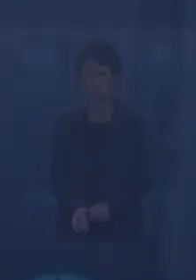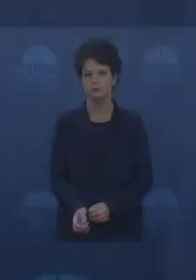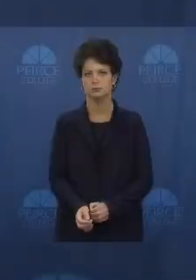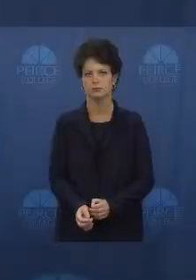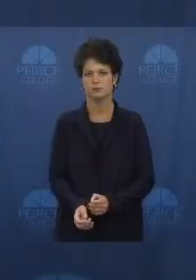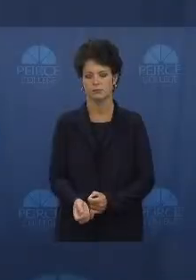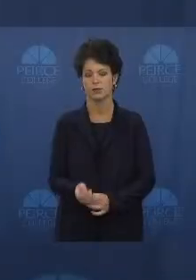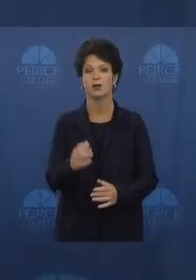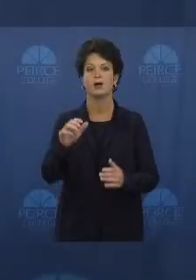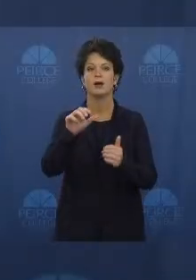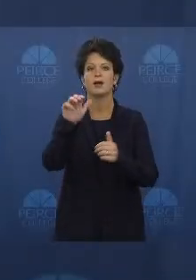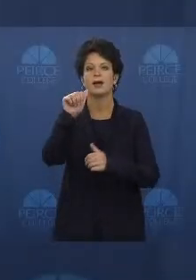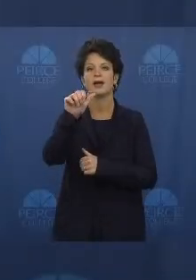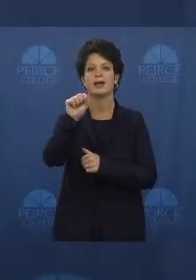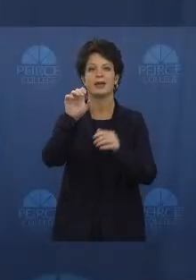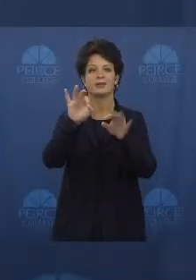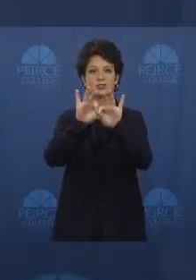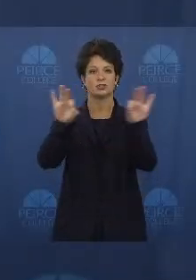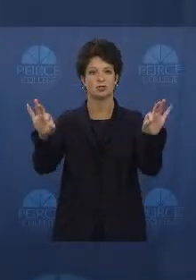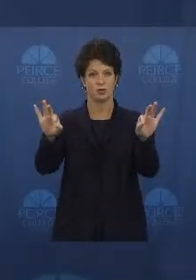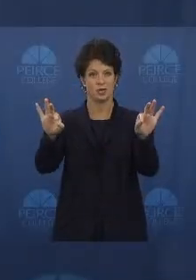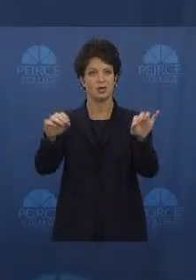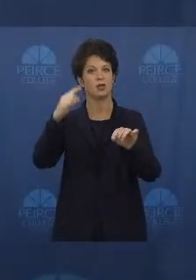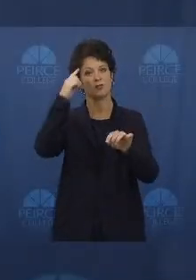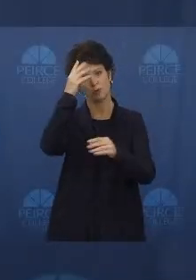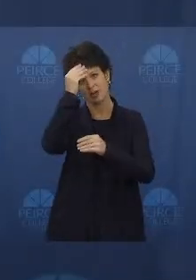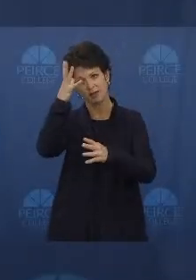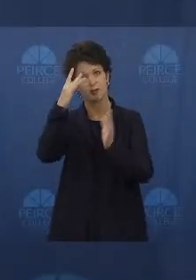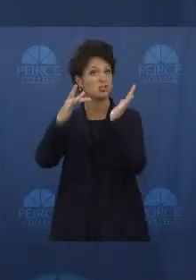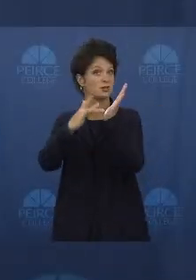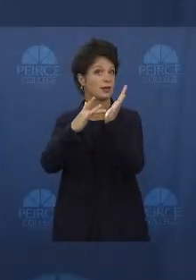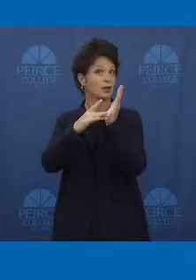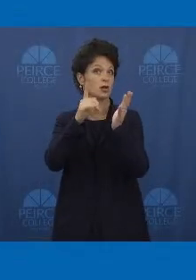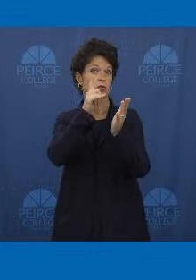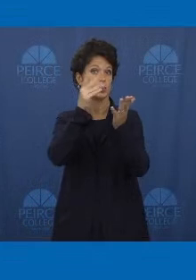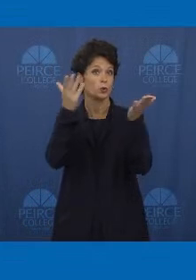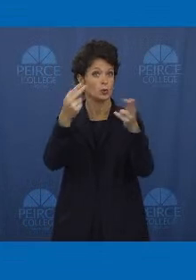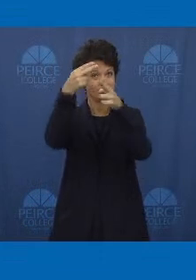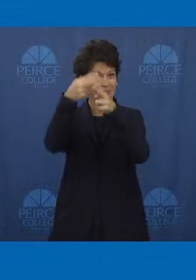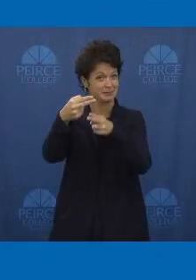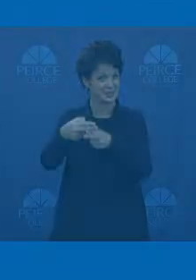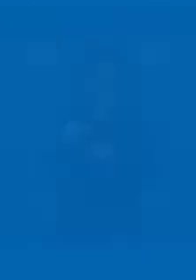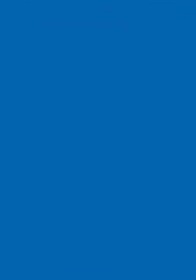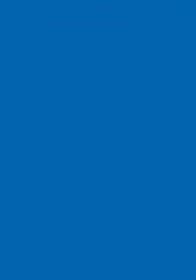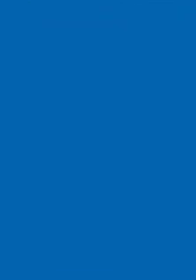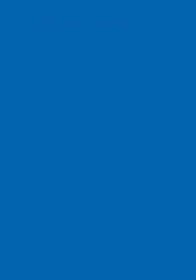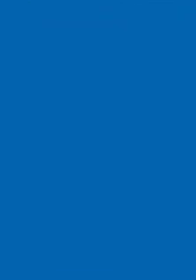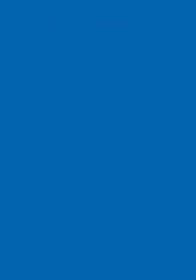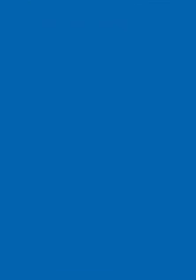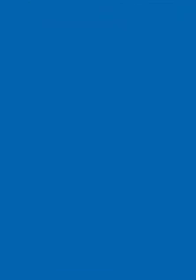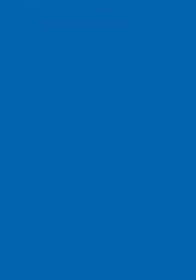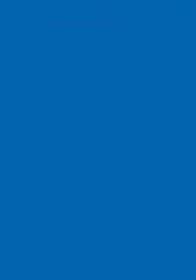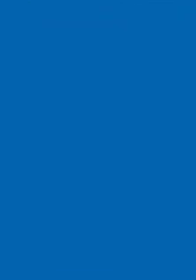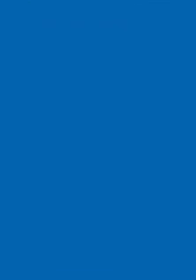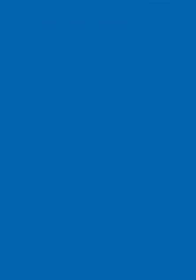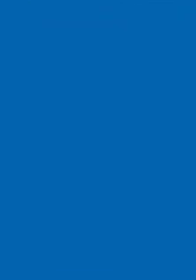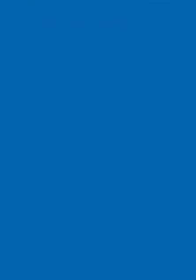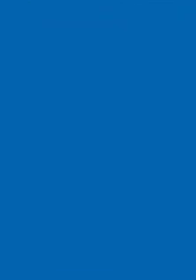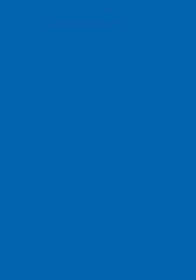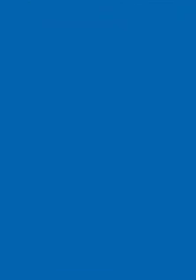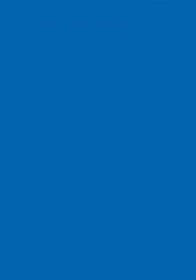and the Associate in Science candidates for Information Technology are Chanel Austin, cum